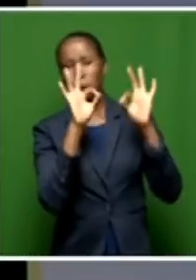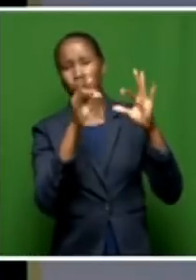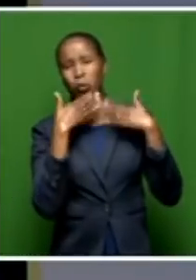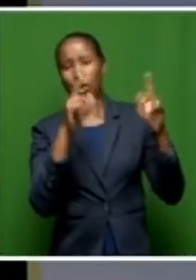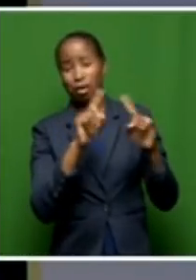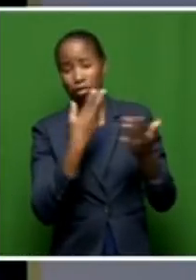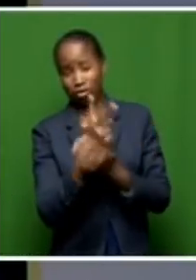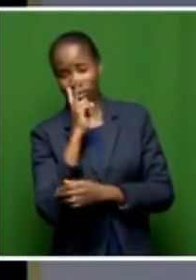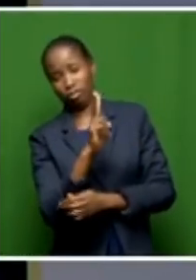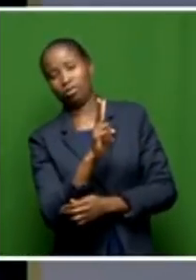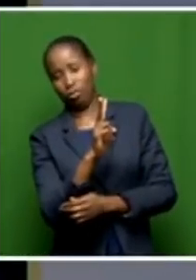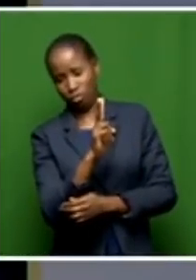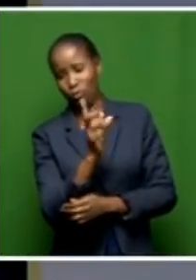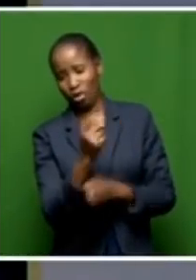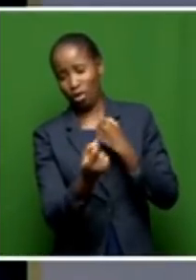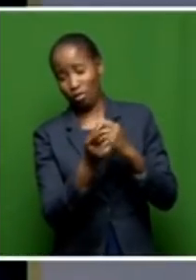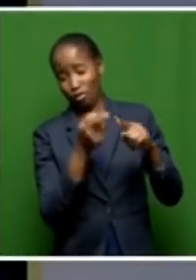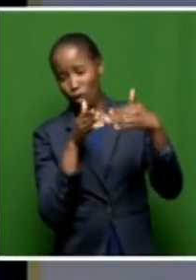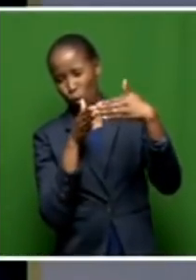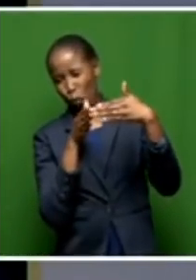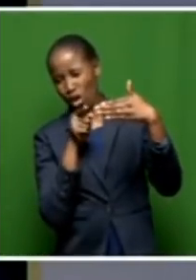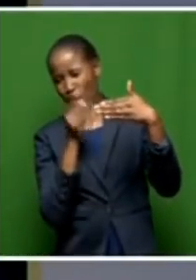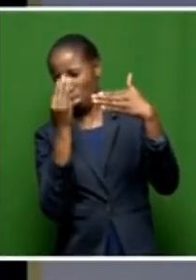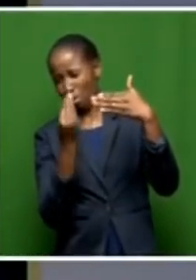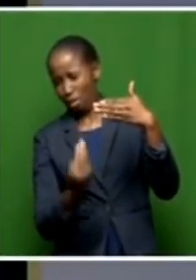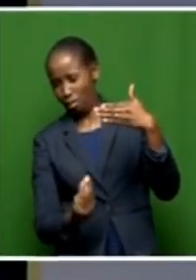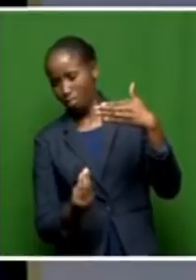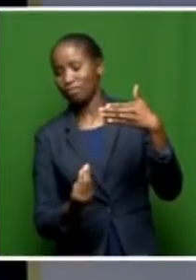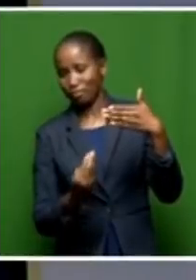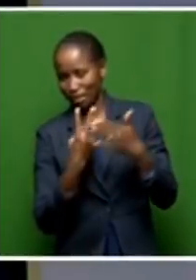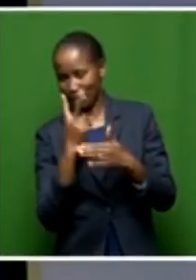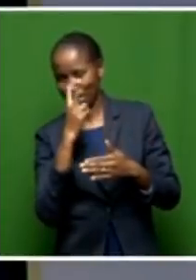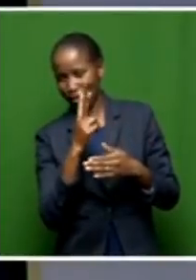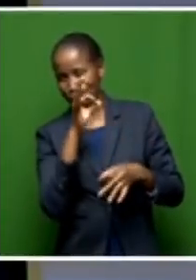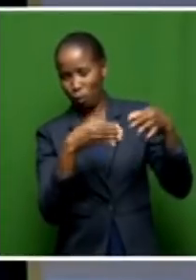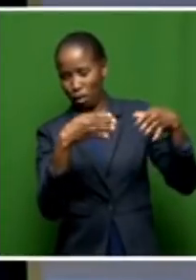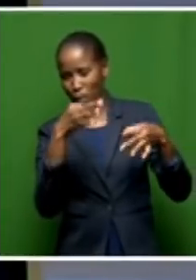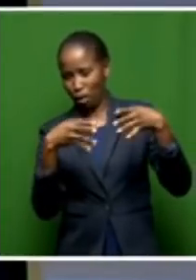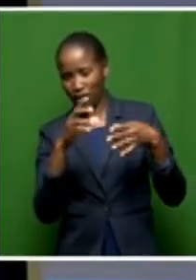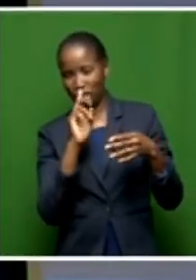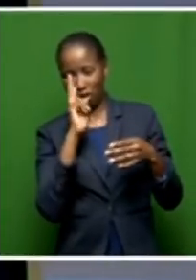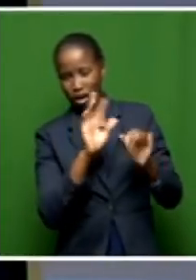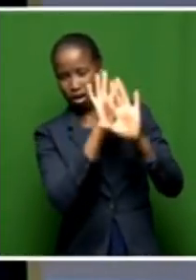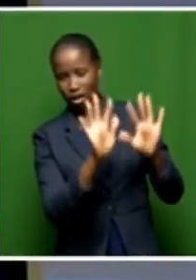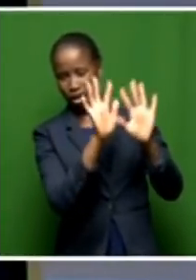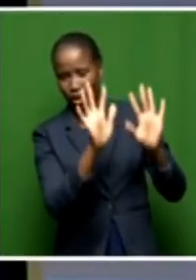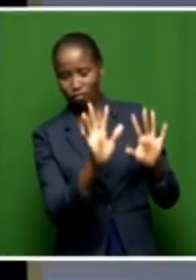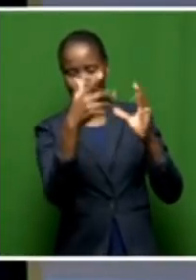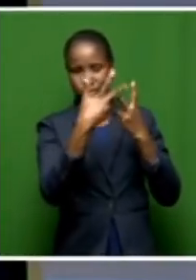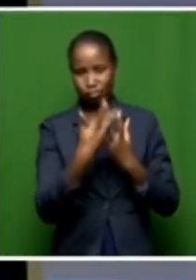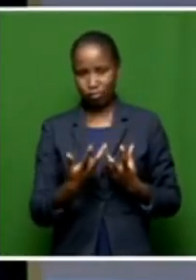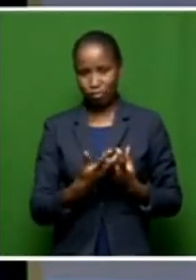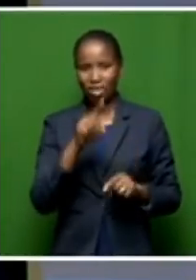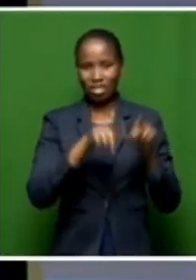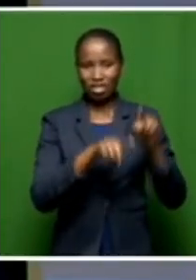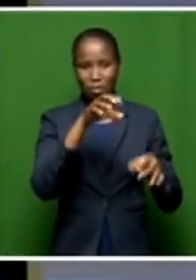of the parties are doing. Obviously the colors are representing the different political parties, and that's the maps that we've got here